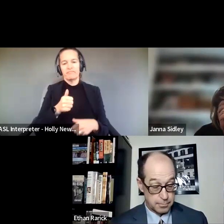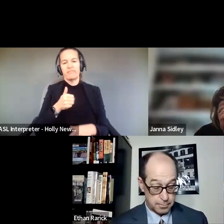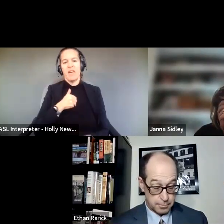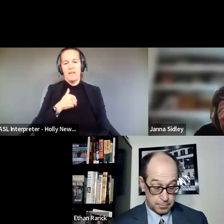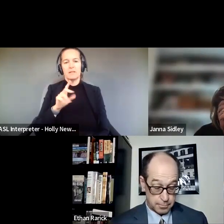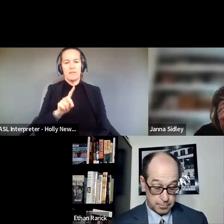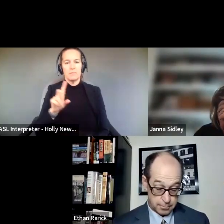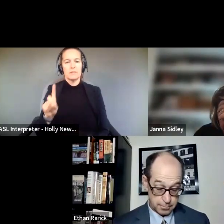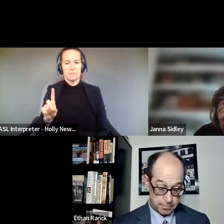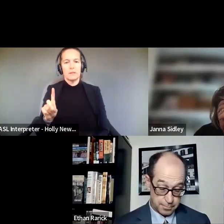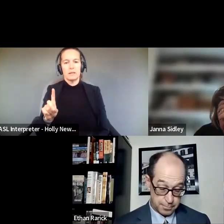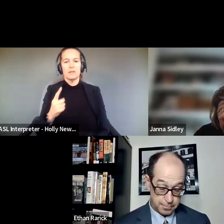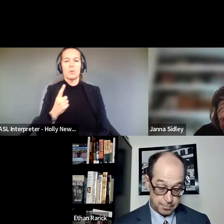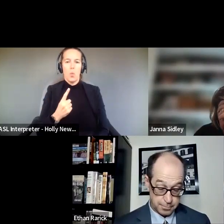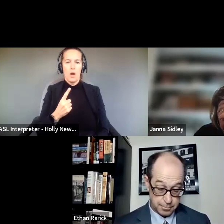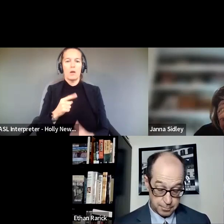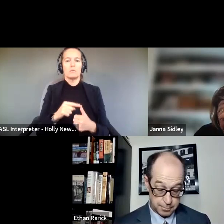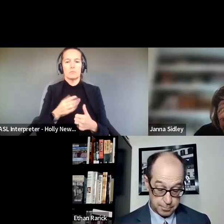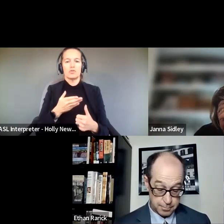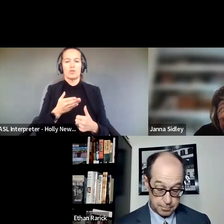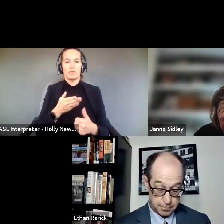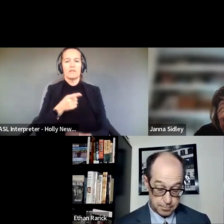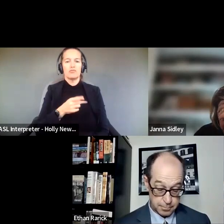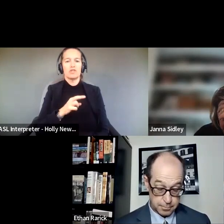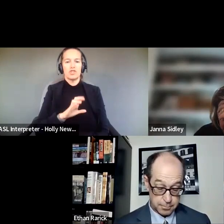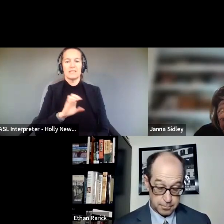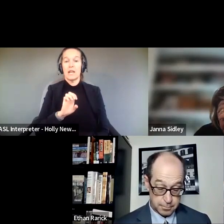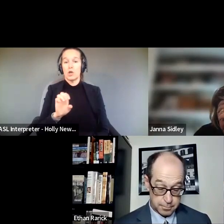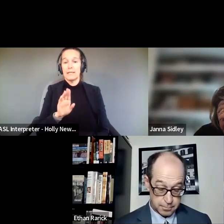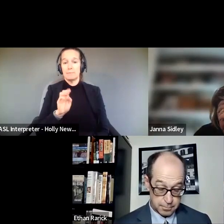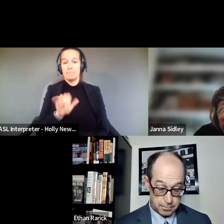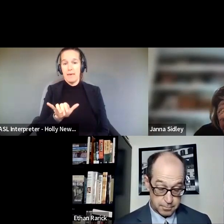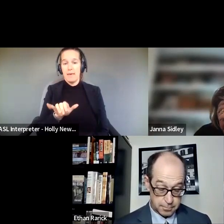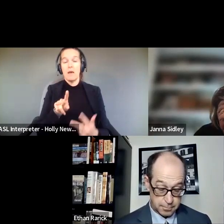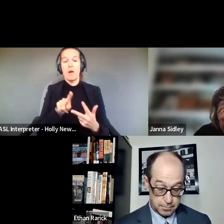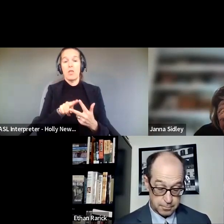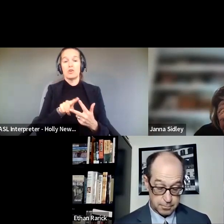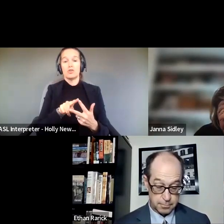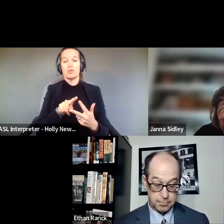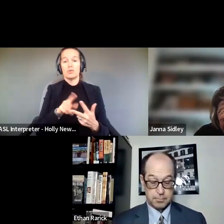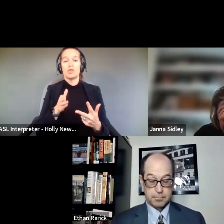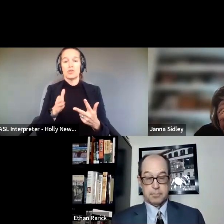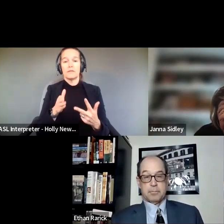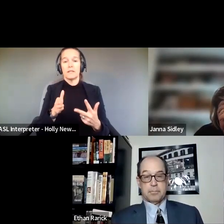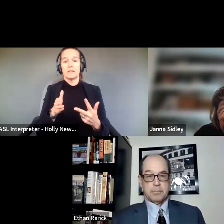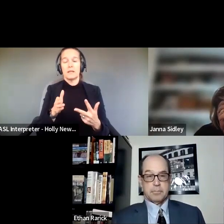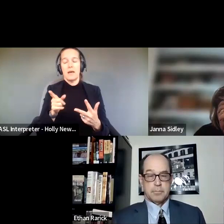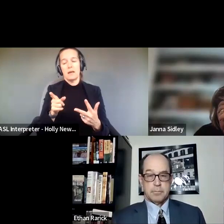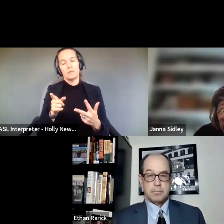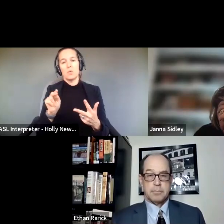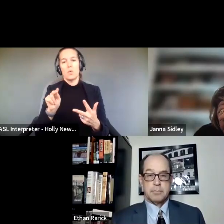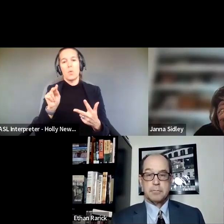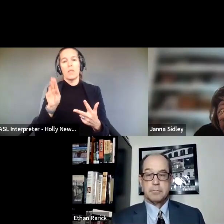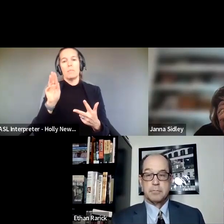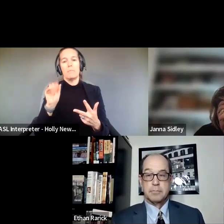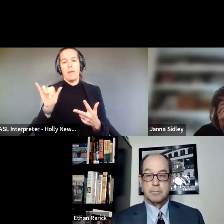disability. One of them are being served at Regional Center of the East Bay, and the other 2 are being serviced at North Bay